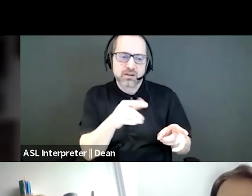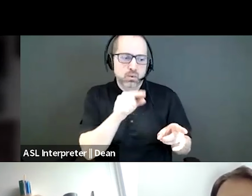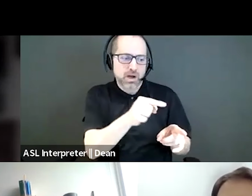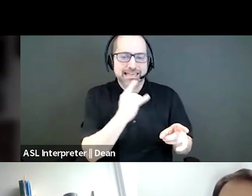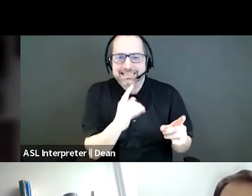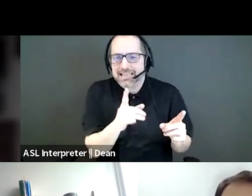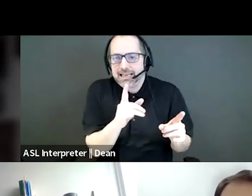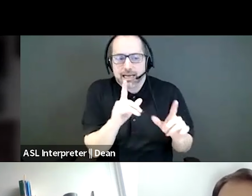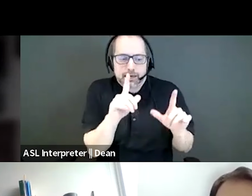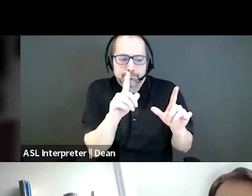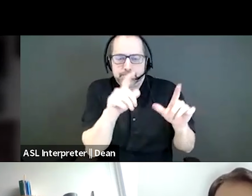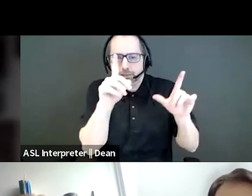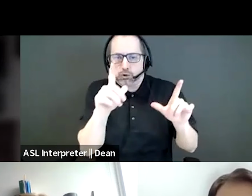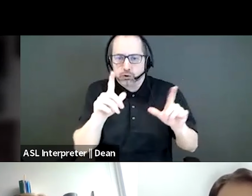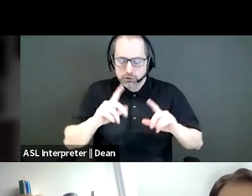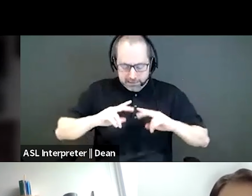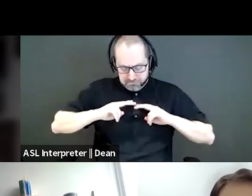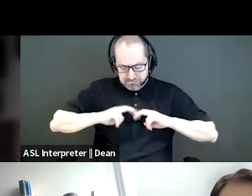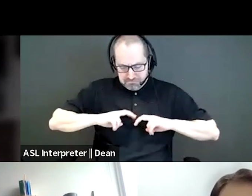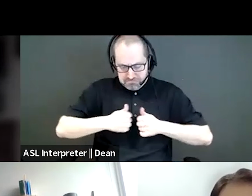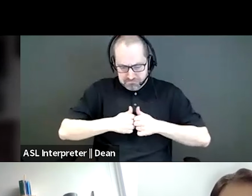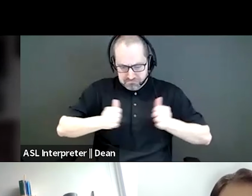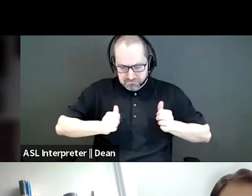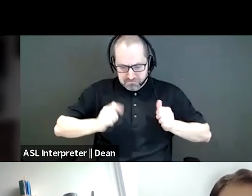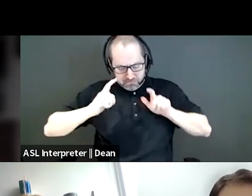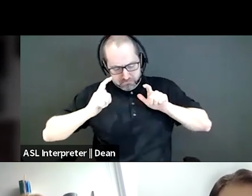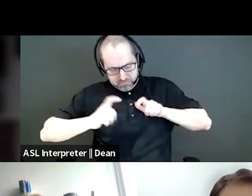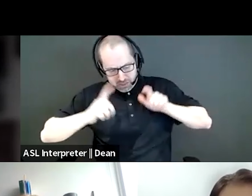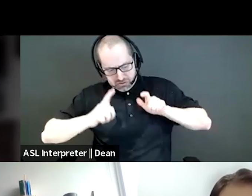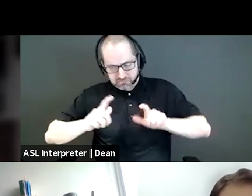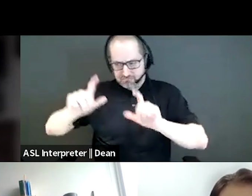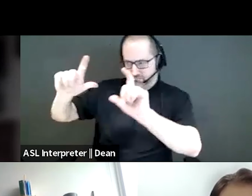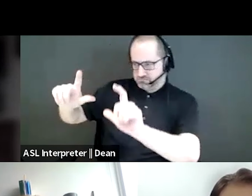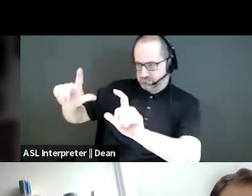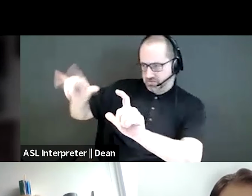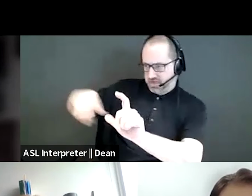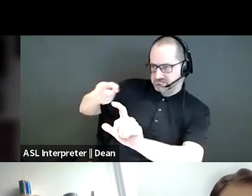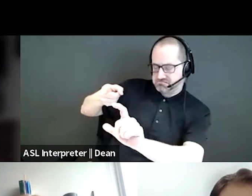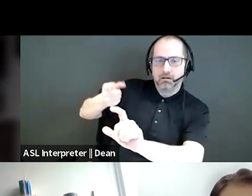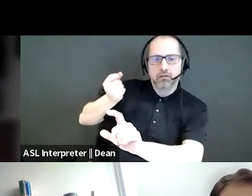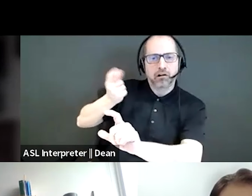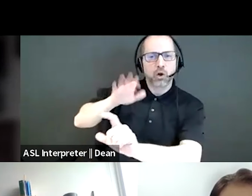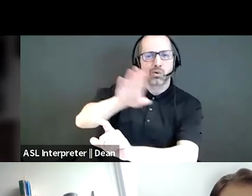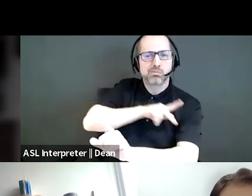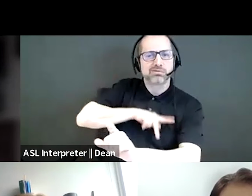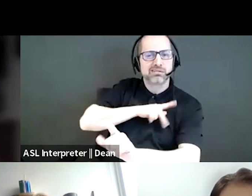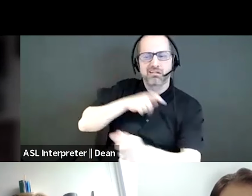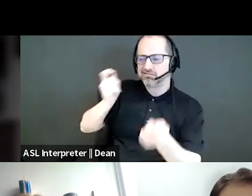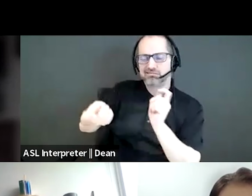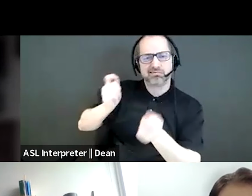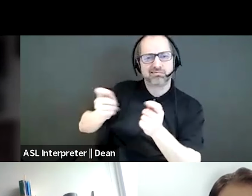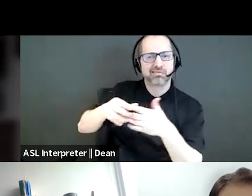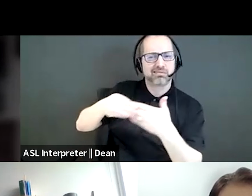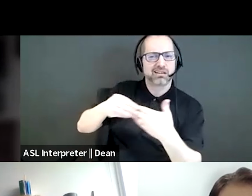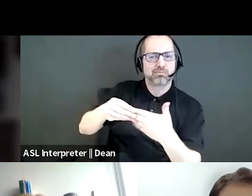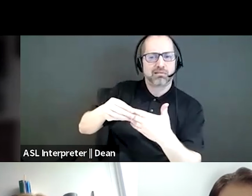So although it has been noted that with Lumina, your personality portrait doesn't